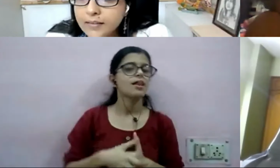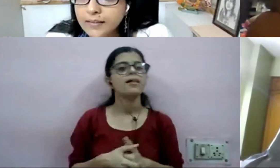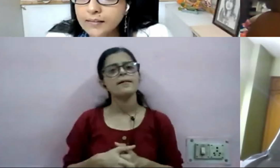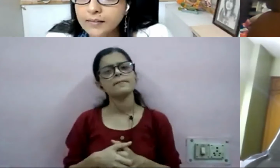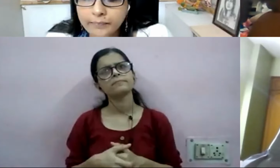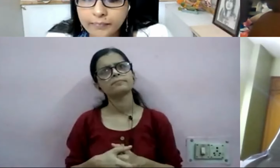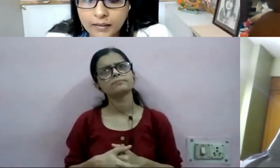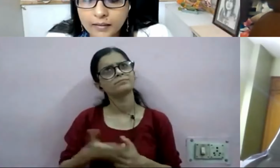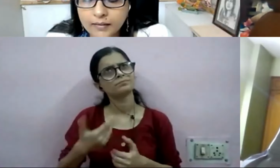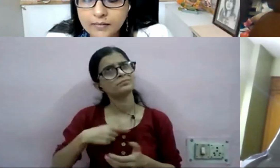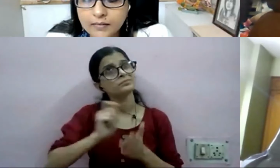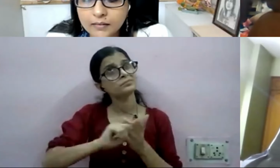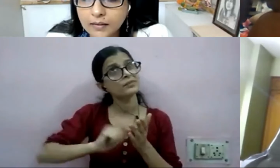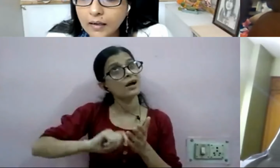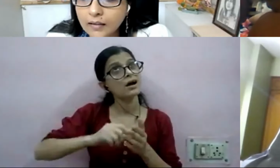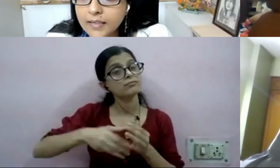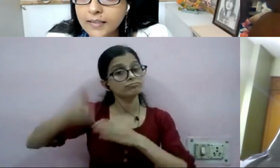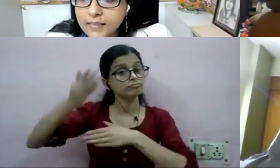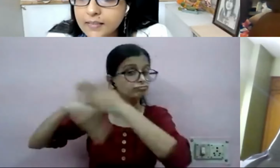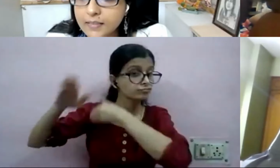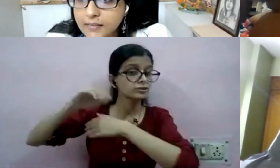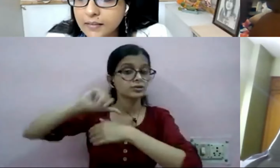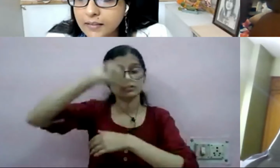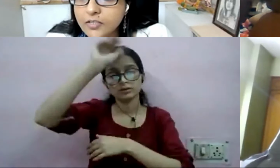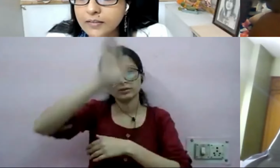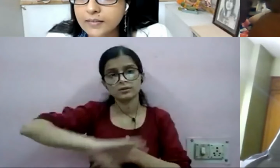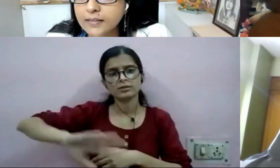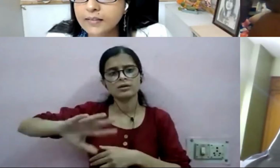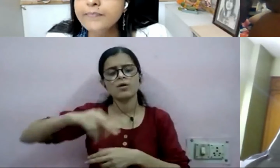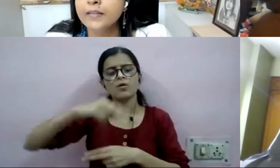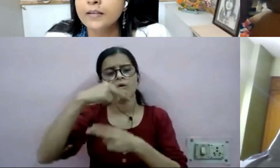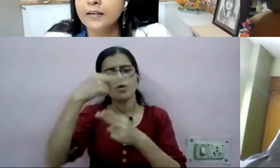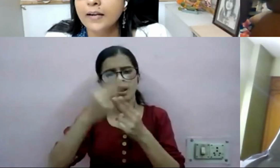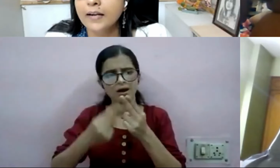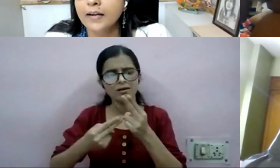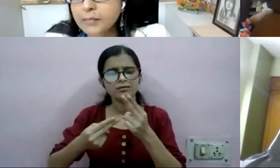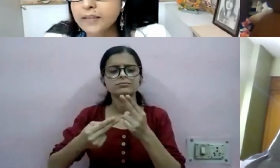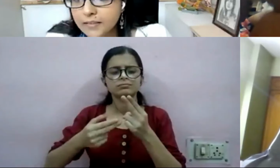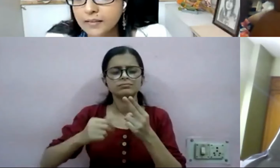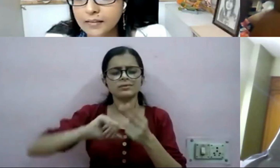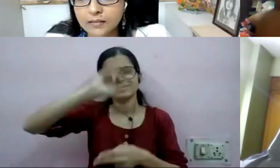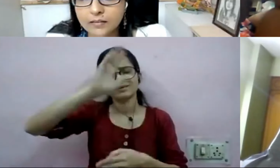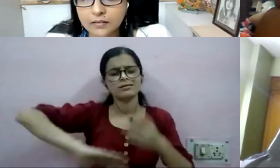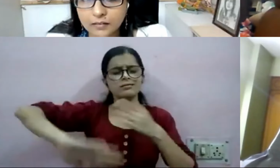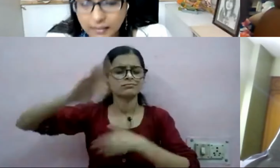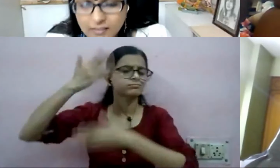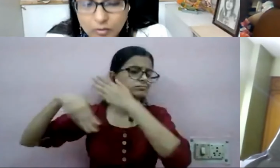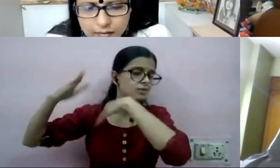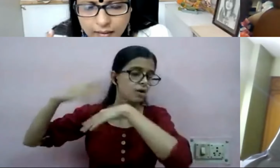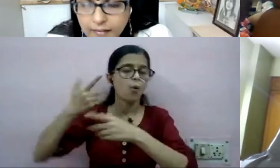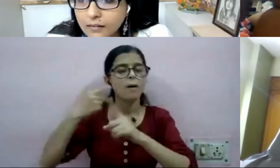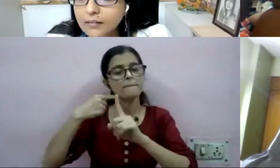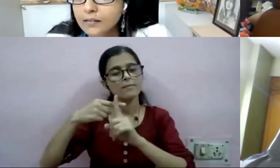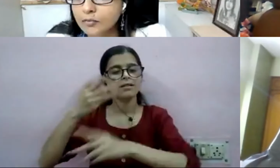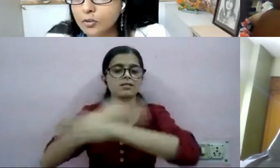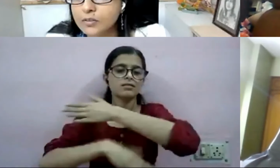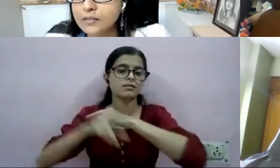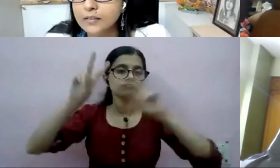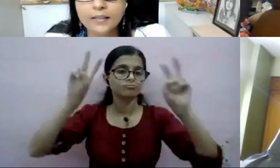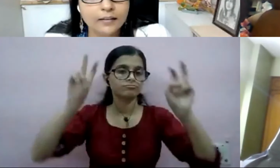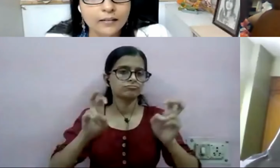ancient India and art and aesthetics in ancient India and disability as it. That's not the title,